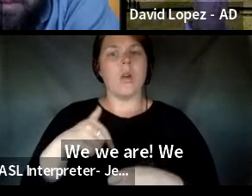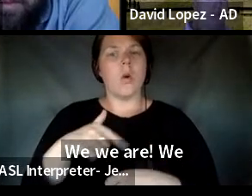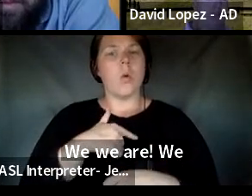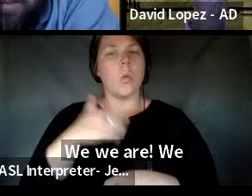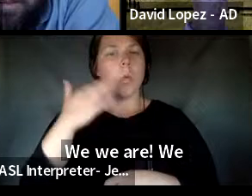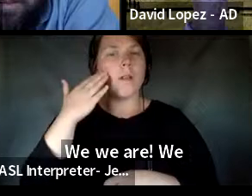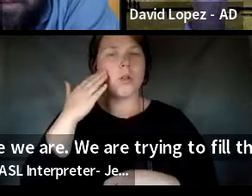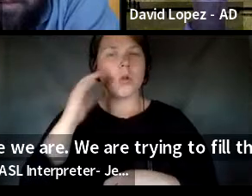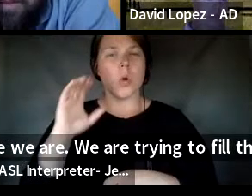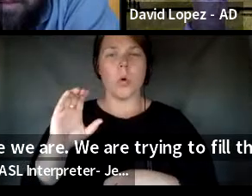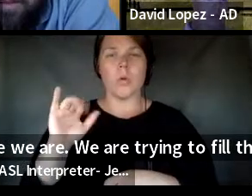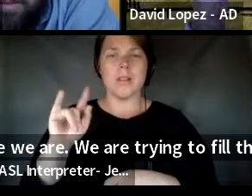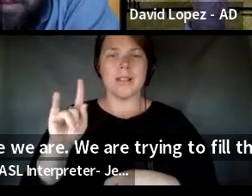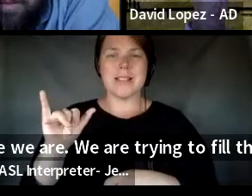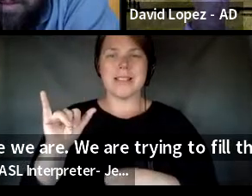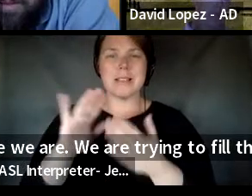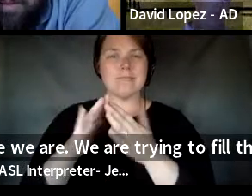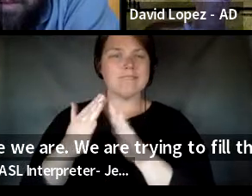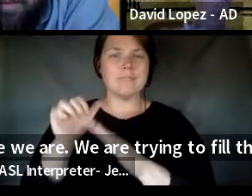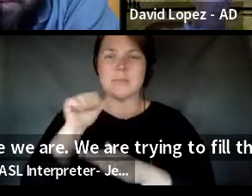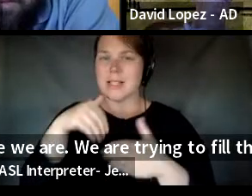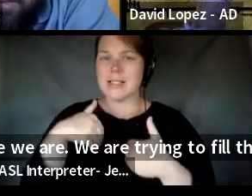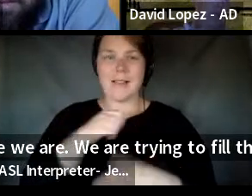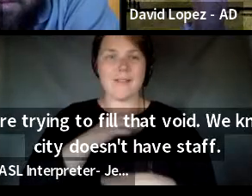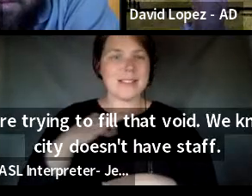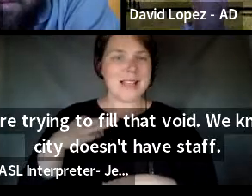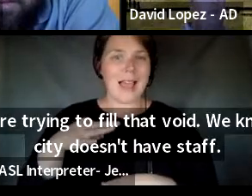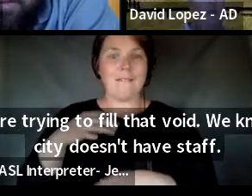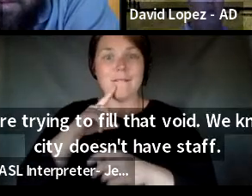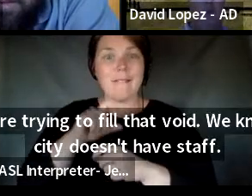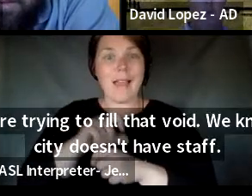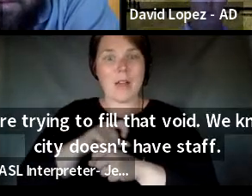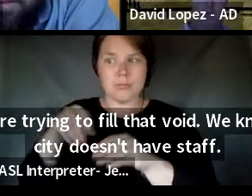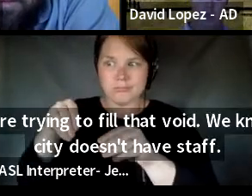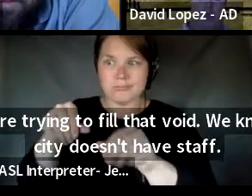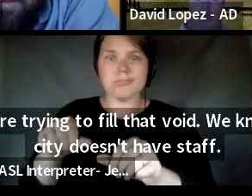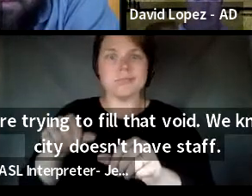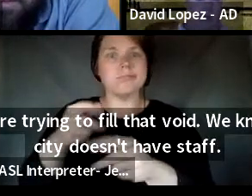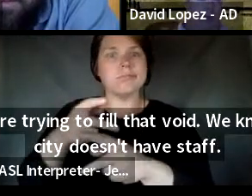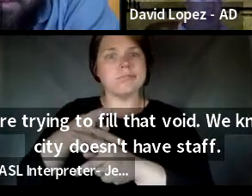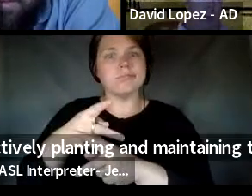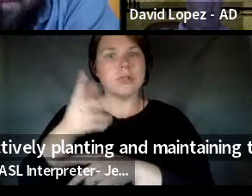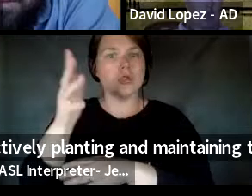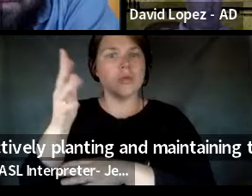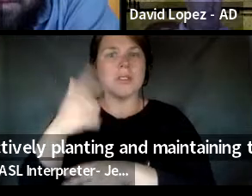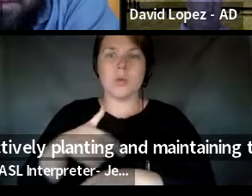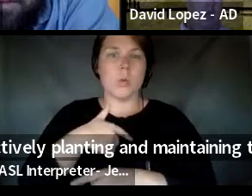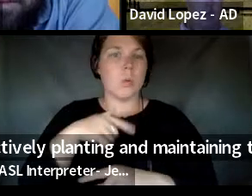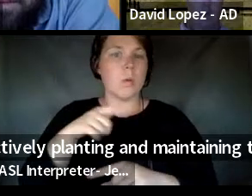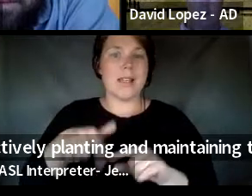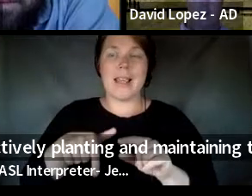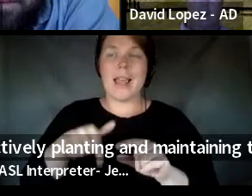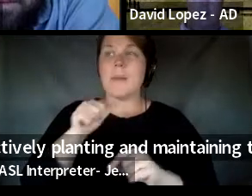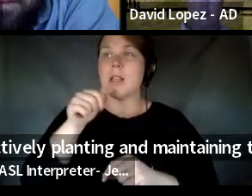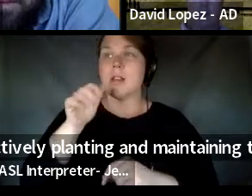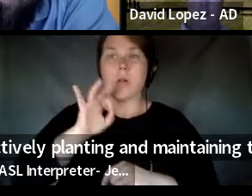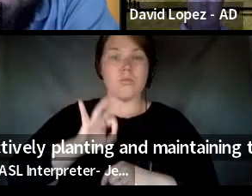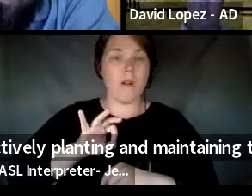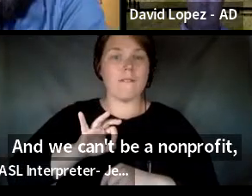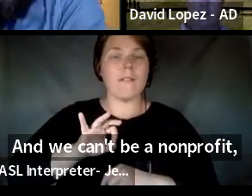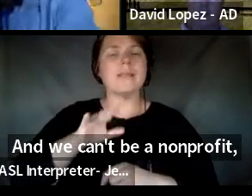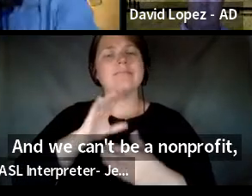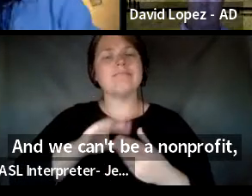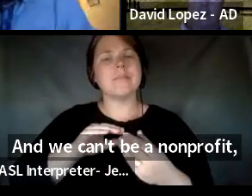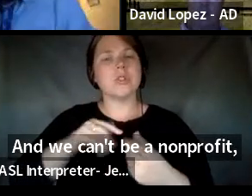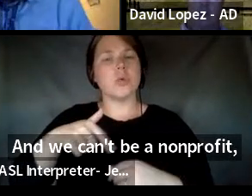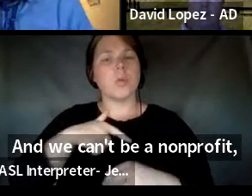doesn't have staff proactively planting and maintaining trees, and we can't be a nonprofit and saying that we'll plant trees